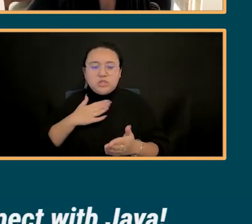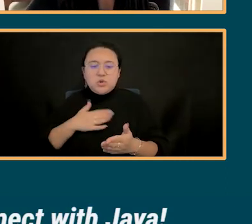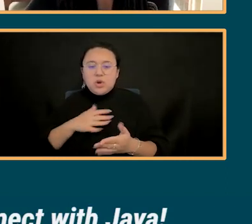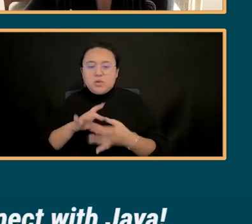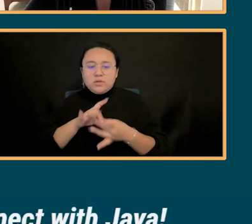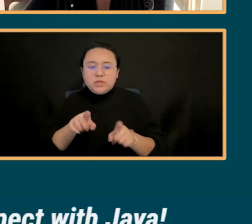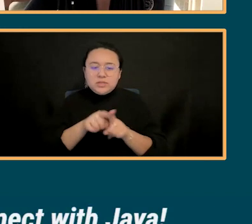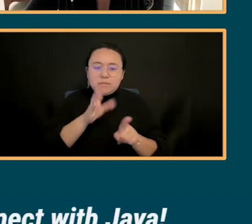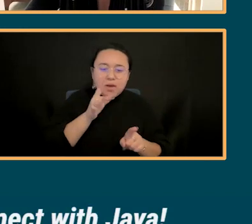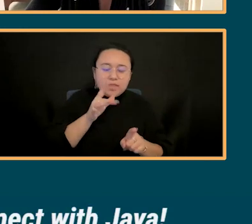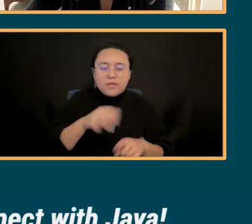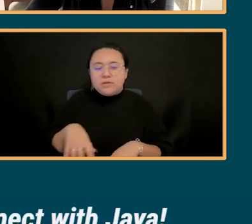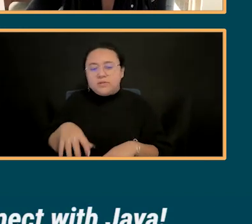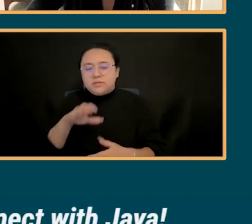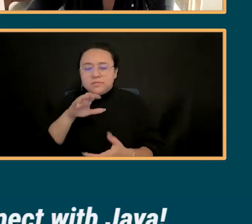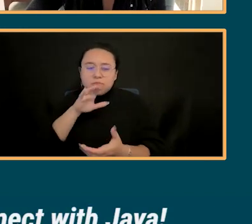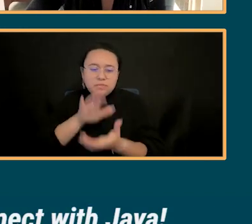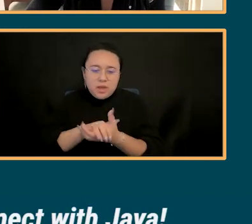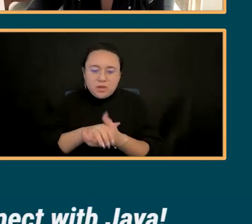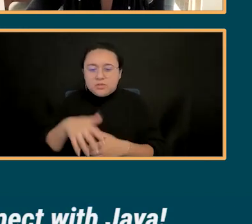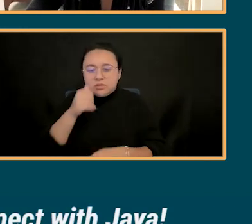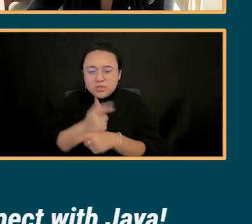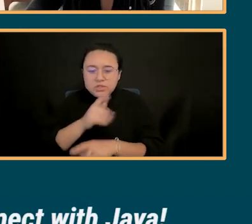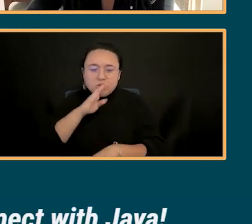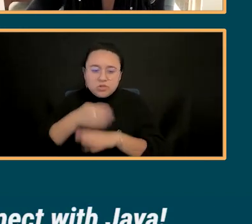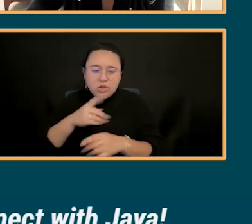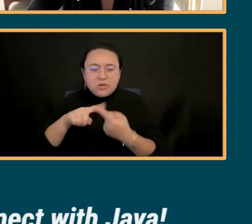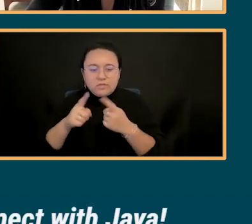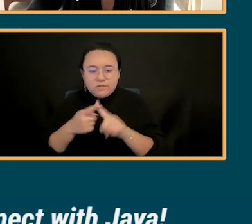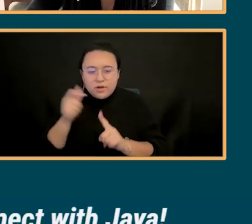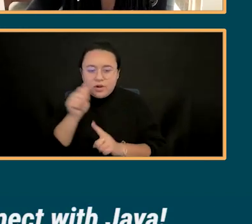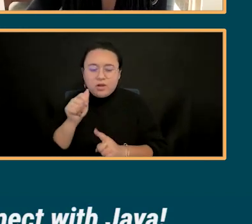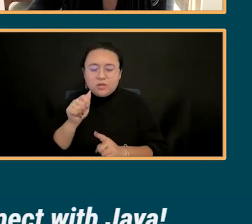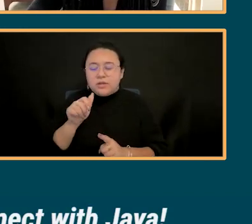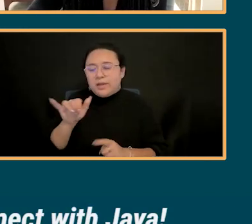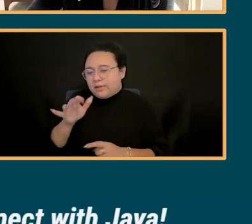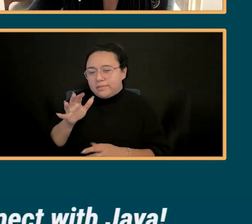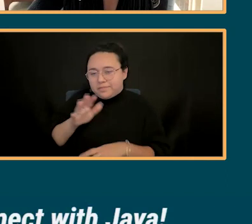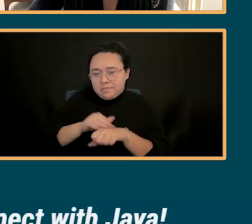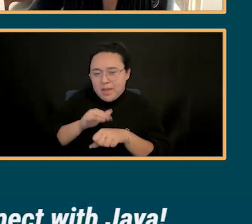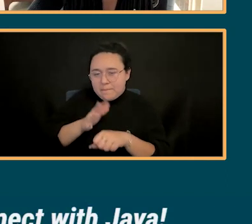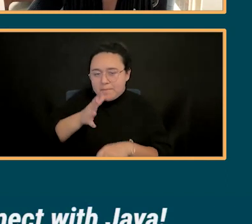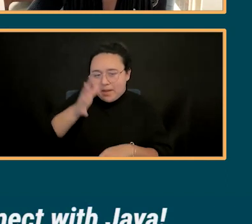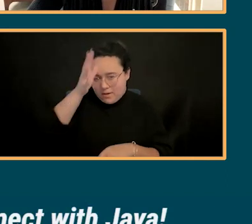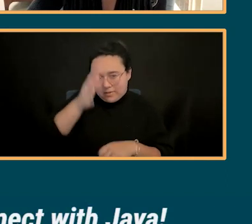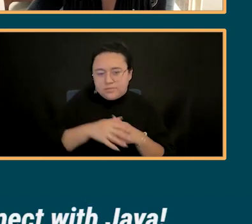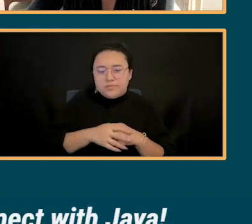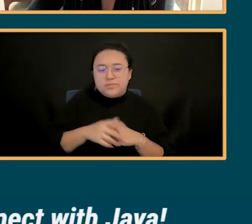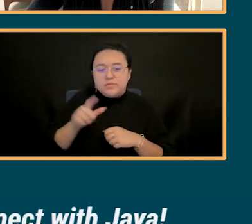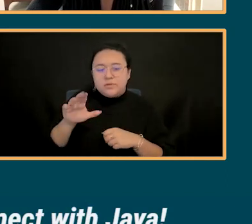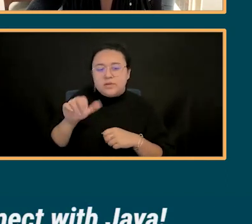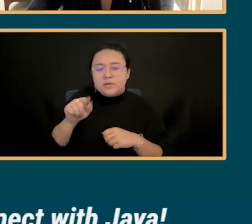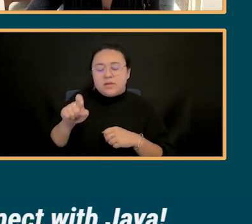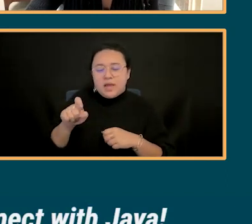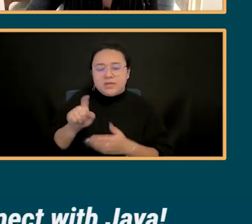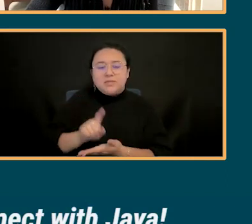mother, spouse, sister, daughter, friend, auntie, and parent. She is a caste-privileged, neurodivergent